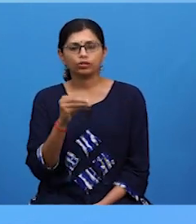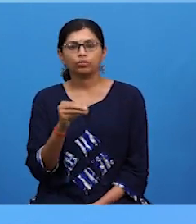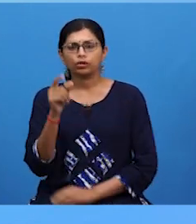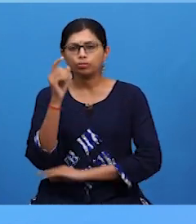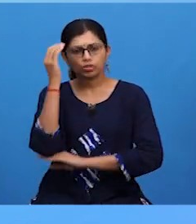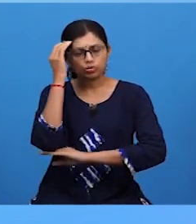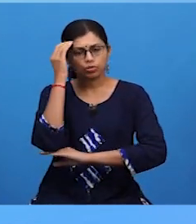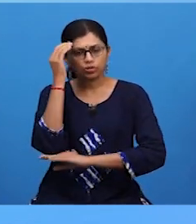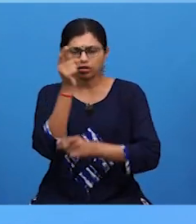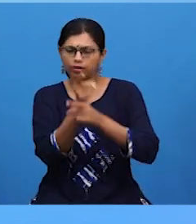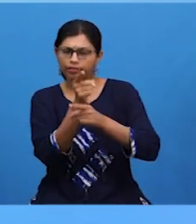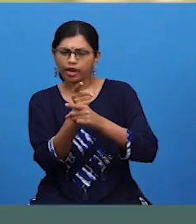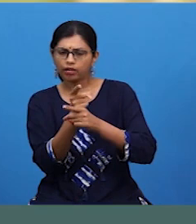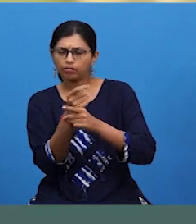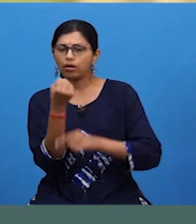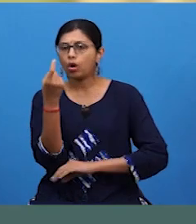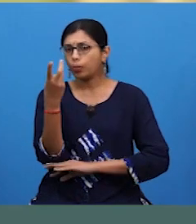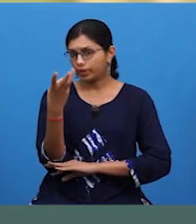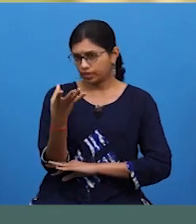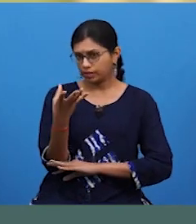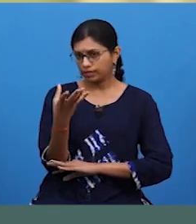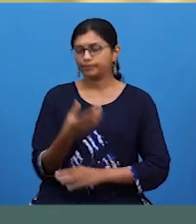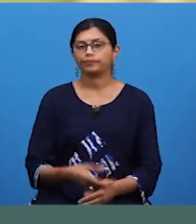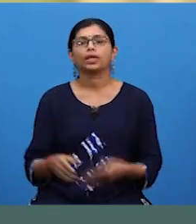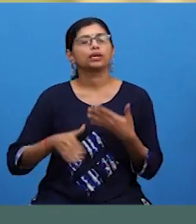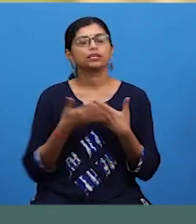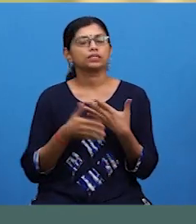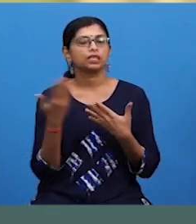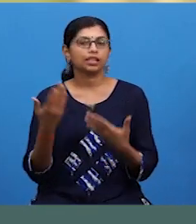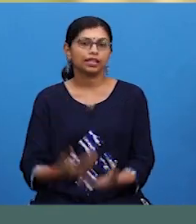of these oranges. Easy, right?